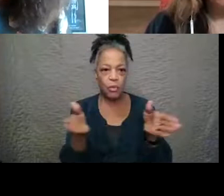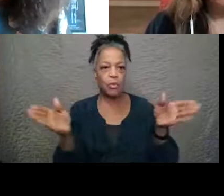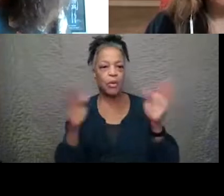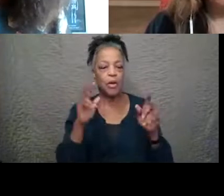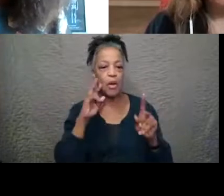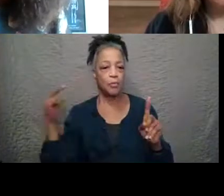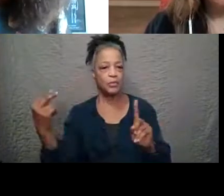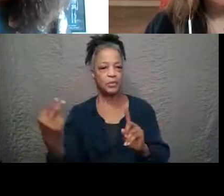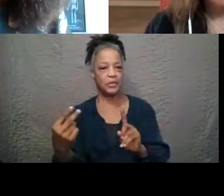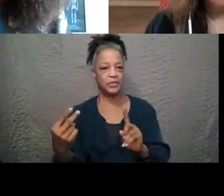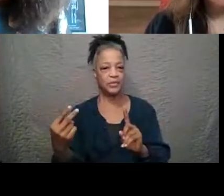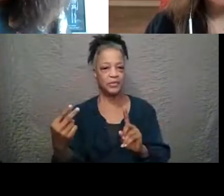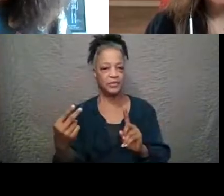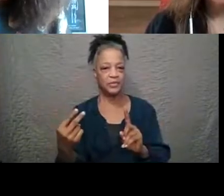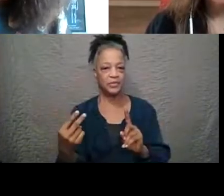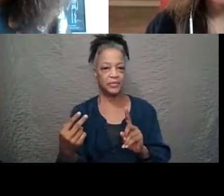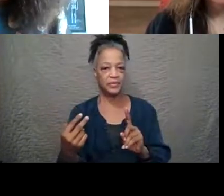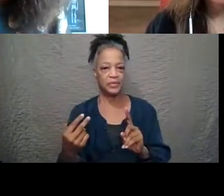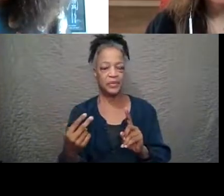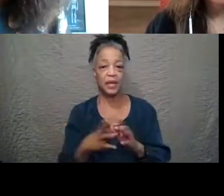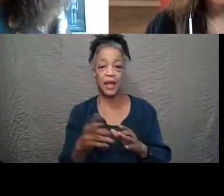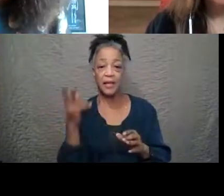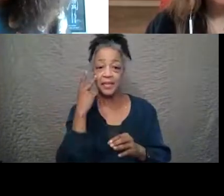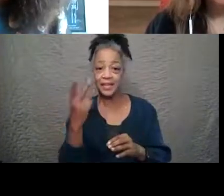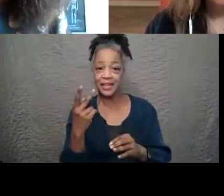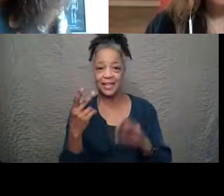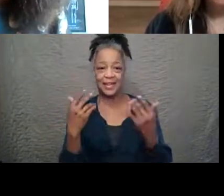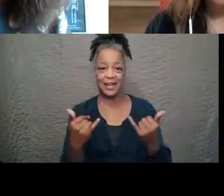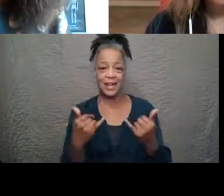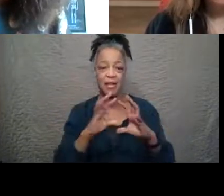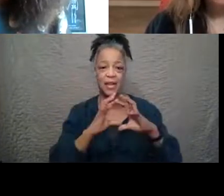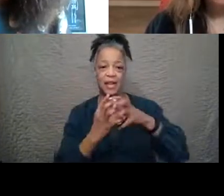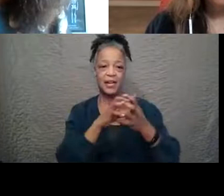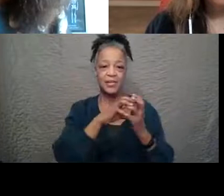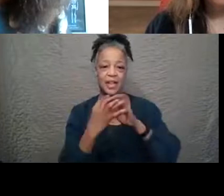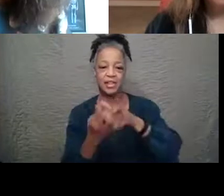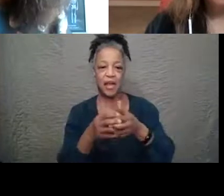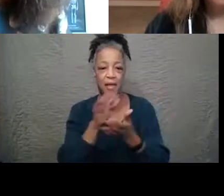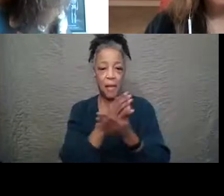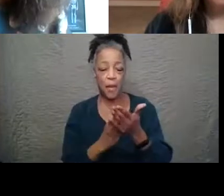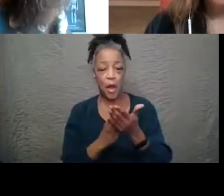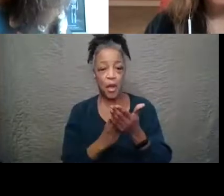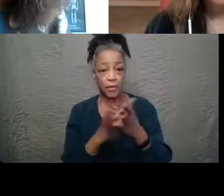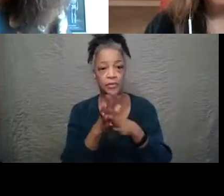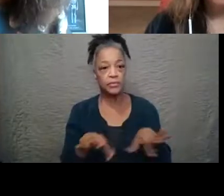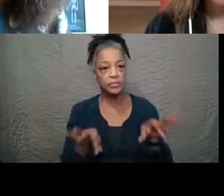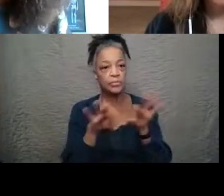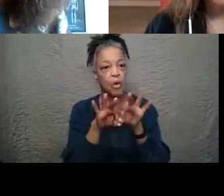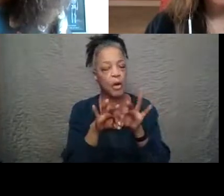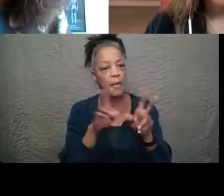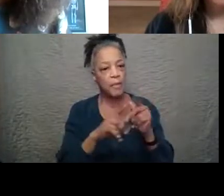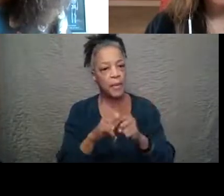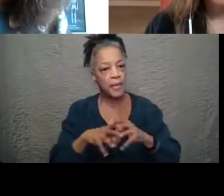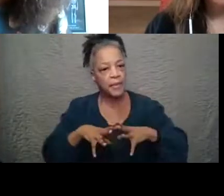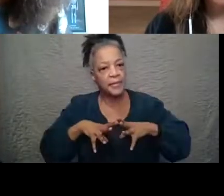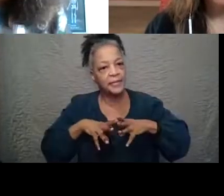perspective. And I'm seeing that just that intersectionality piece really starting to be embraced in a way that